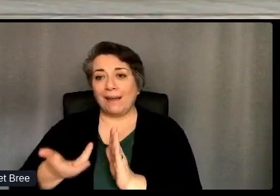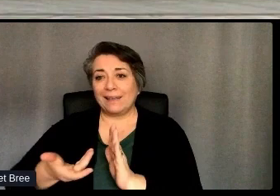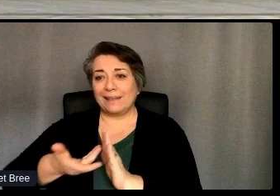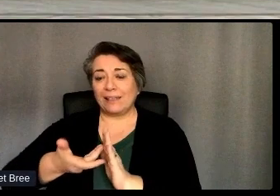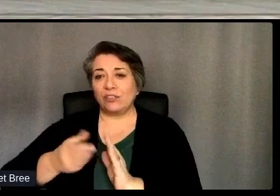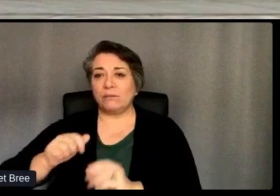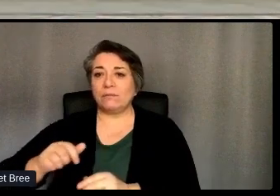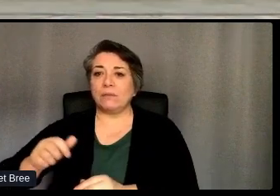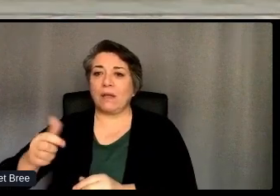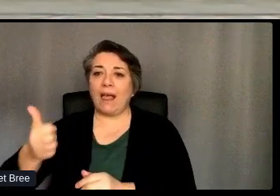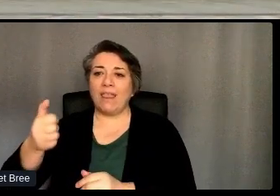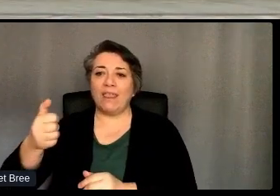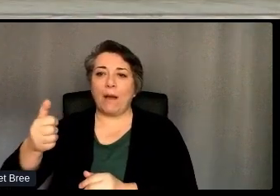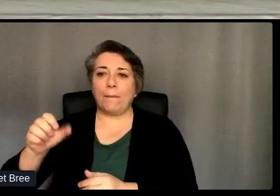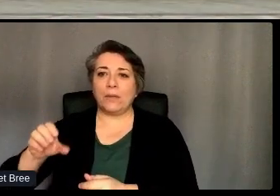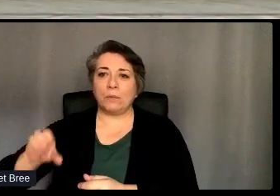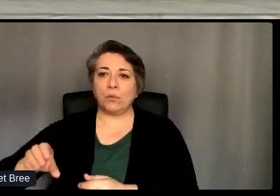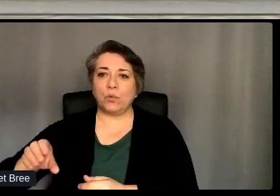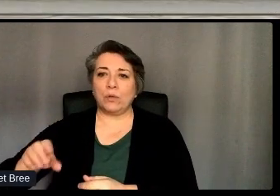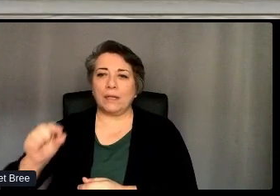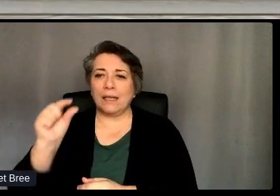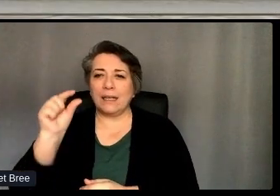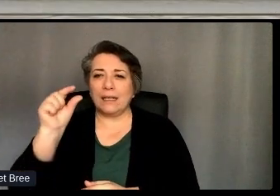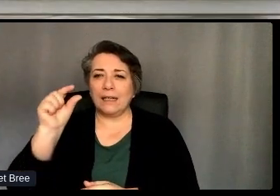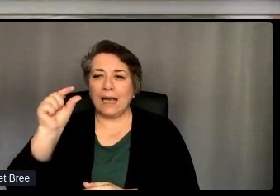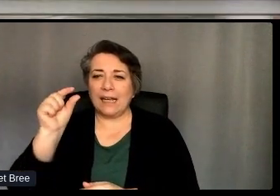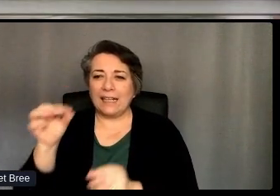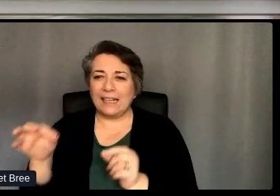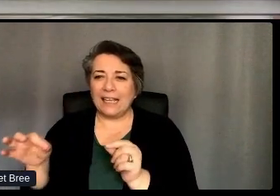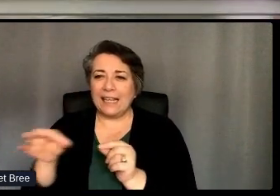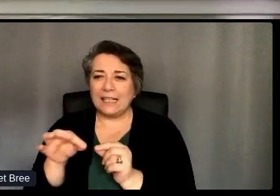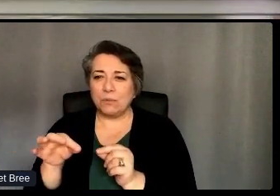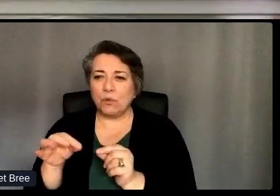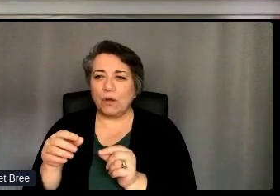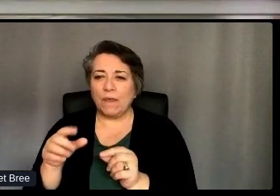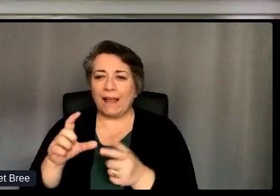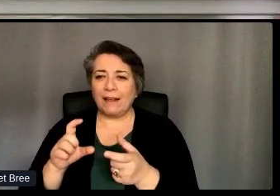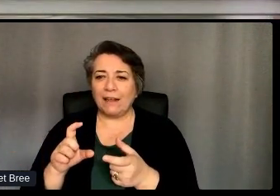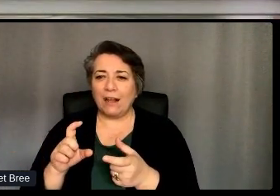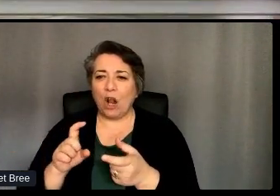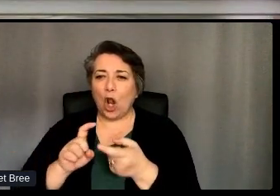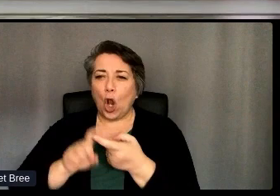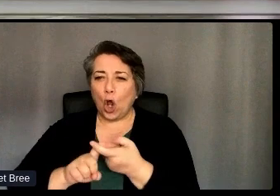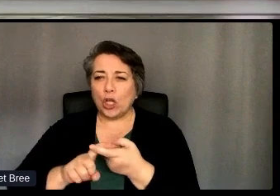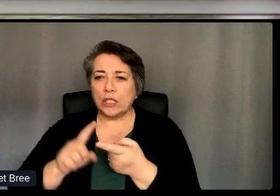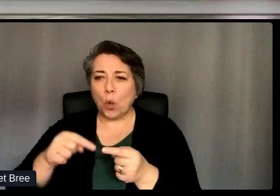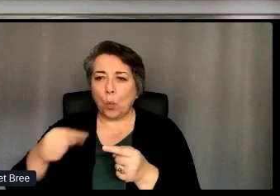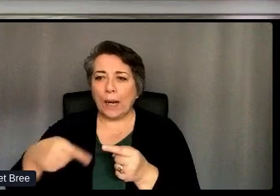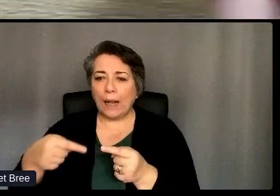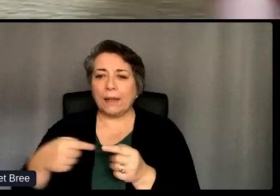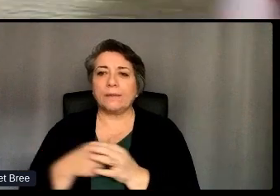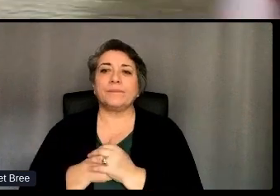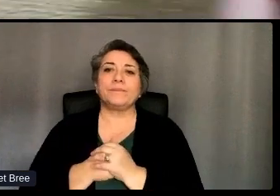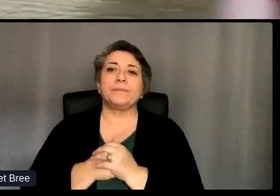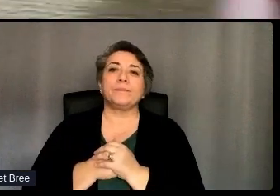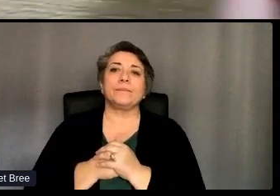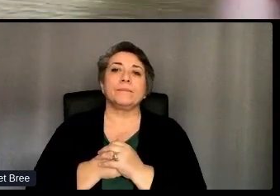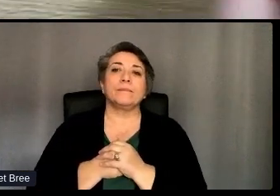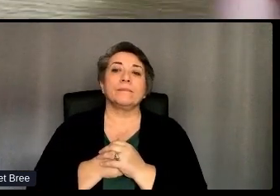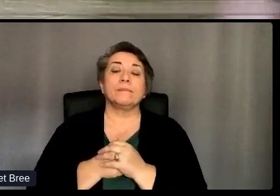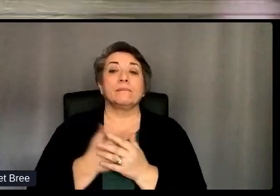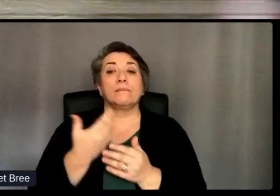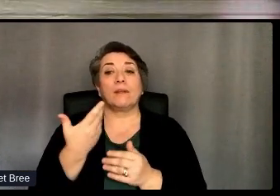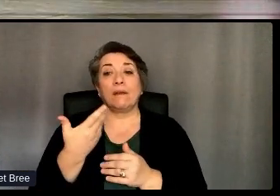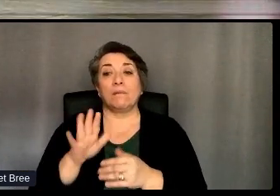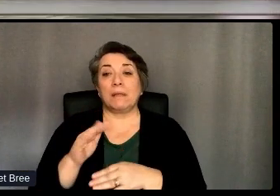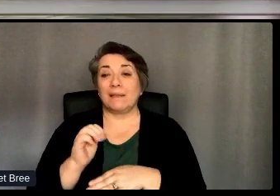support, and a little insert that blocks her scroll wheel. Now, note that I've already set up all these devices with